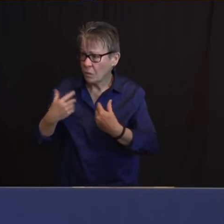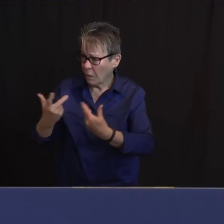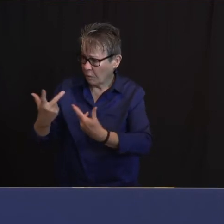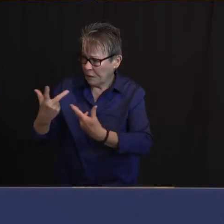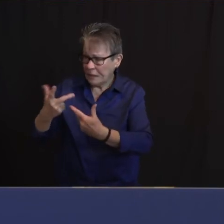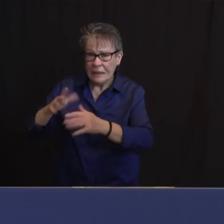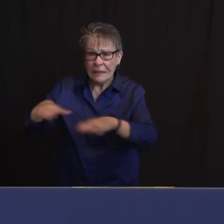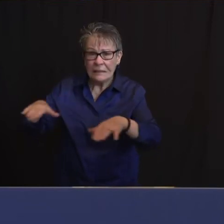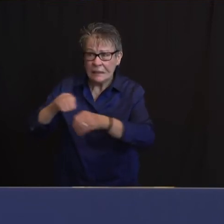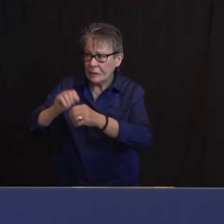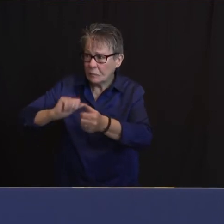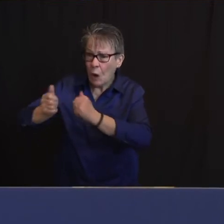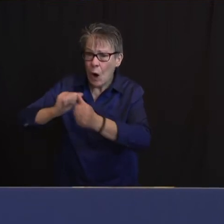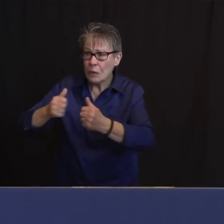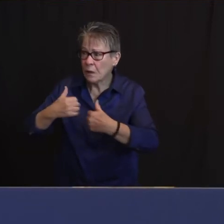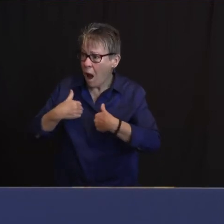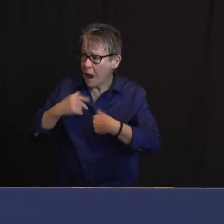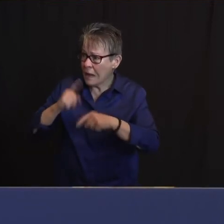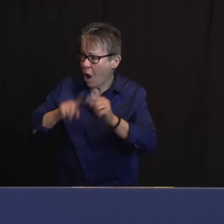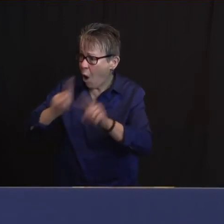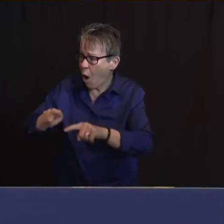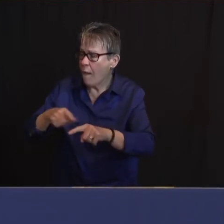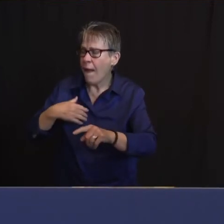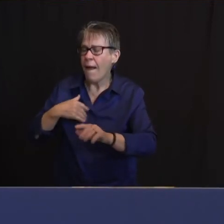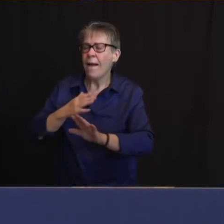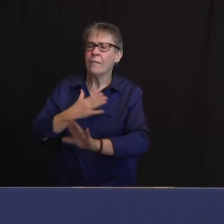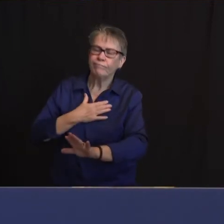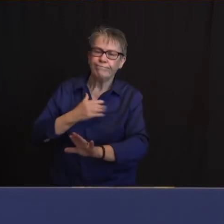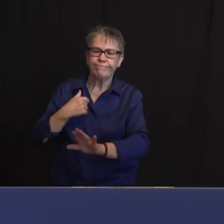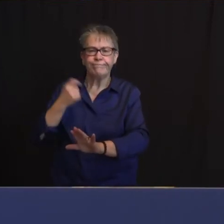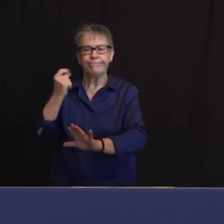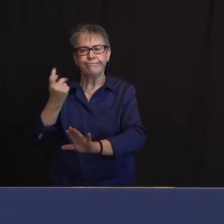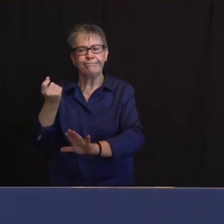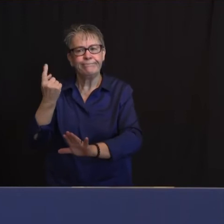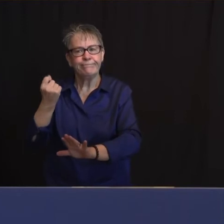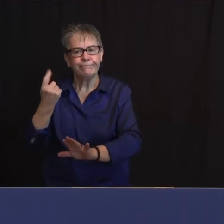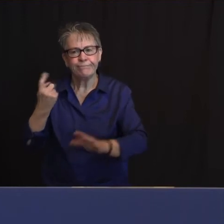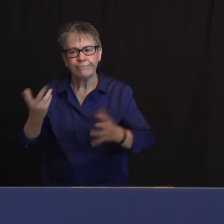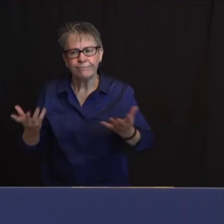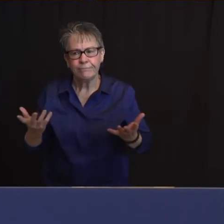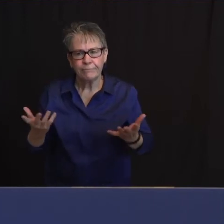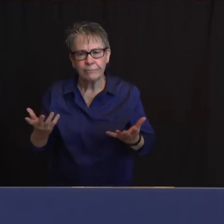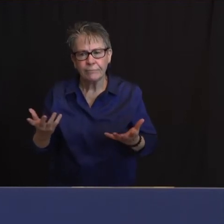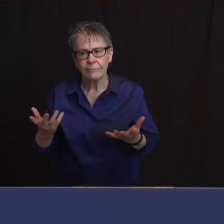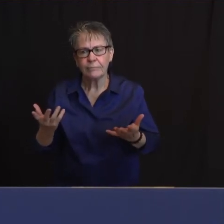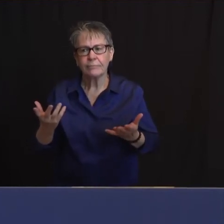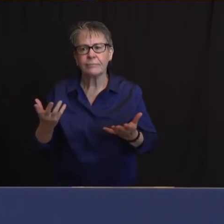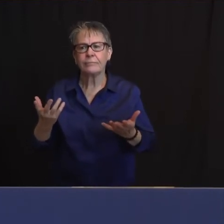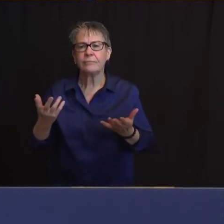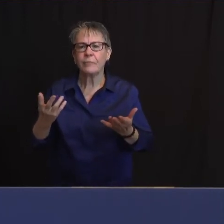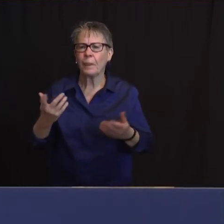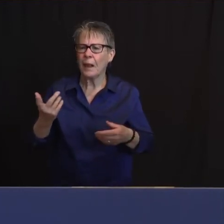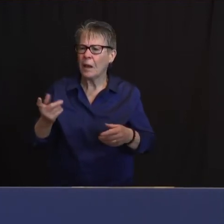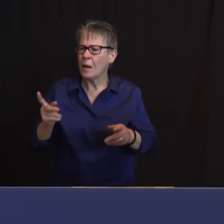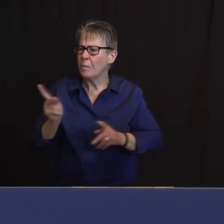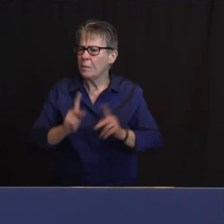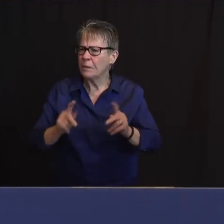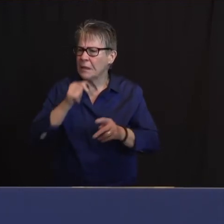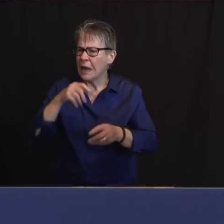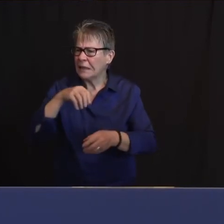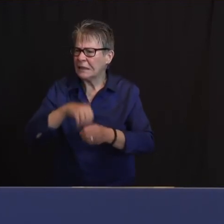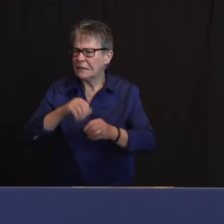no insight, no crisp answer on the folks who have been out of the system, but can we come back to you on that? Is that here? And Paramount, will you help me with